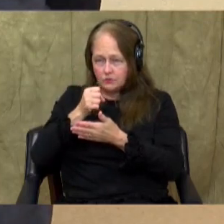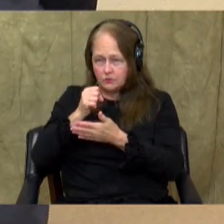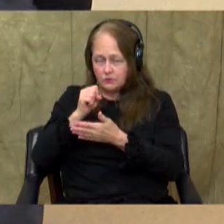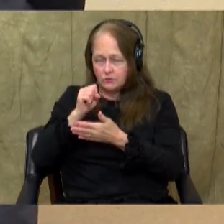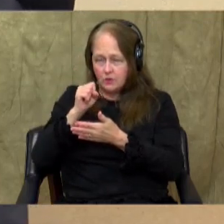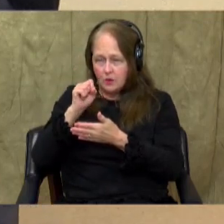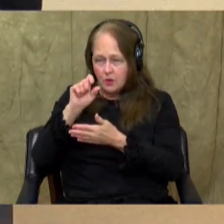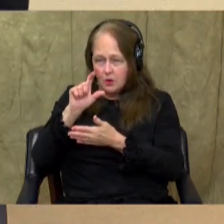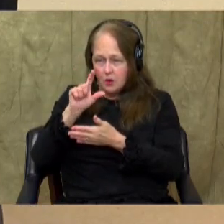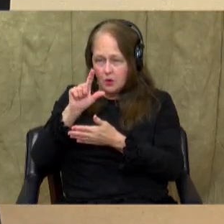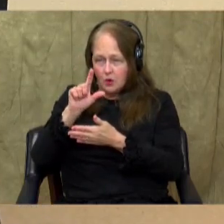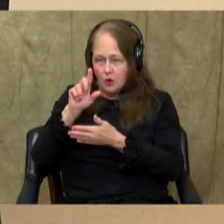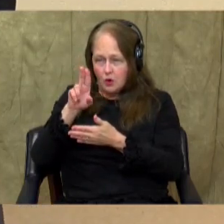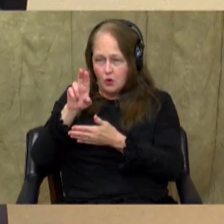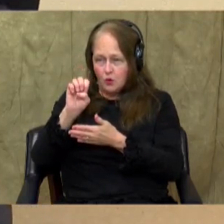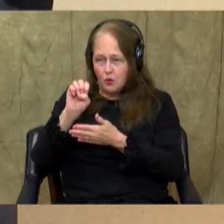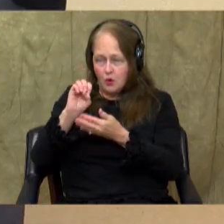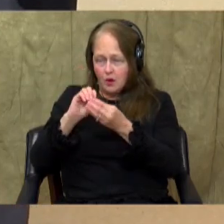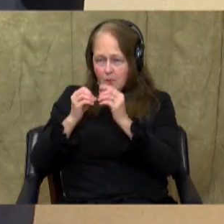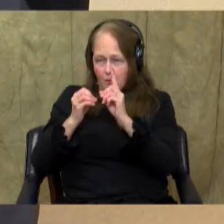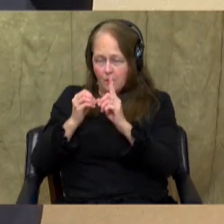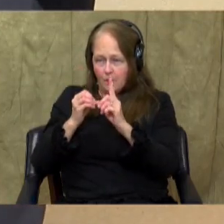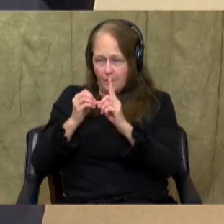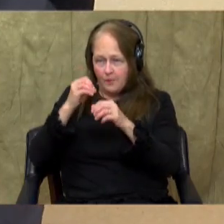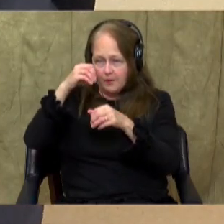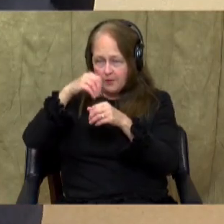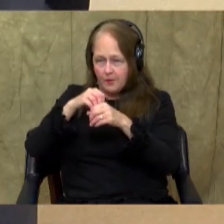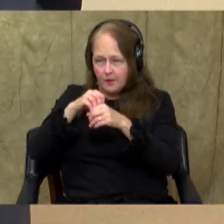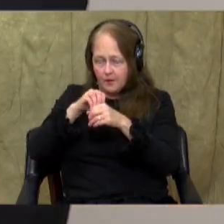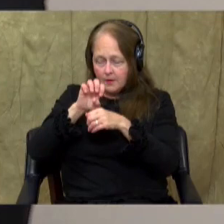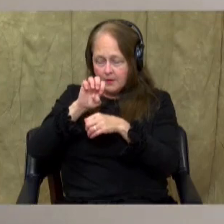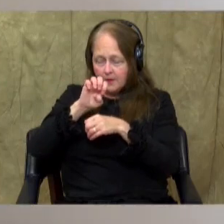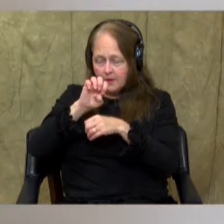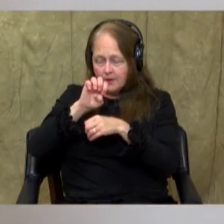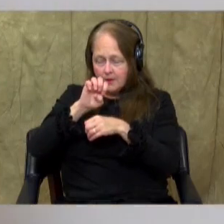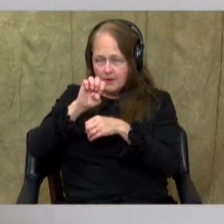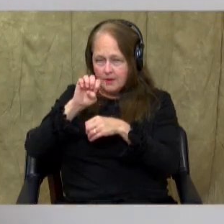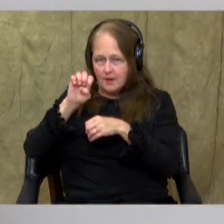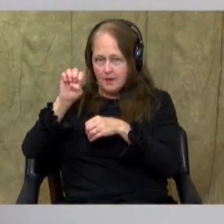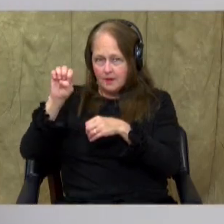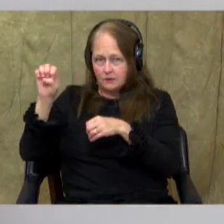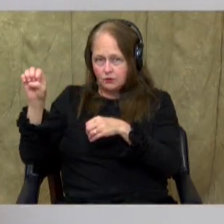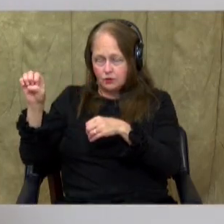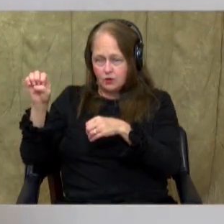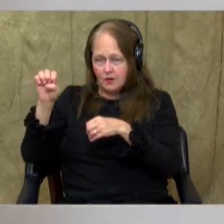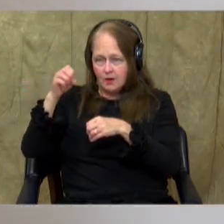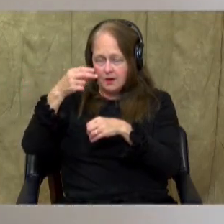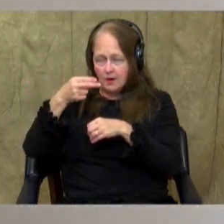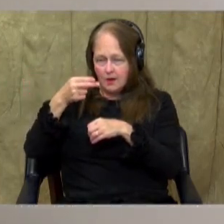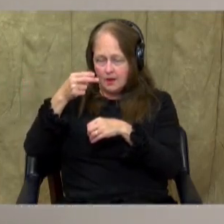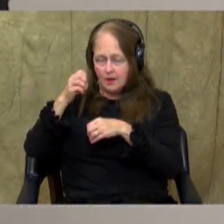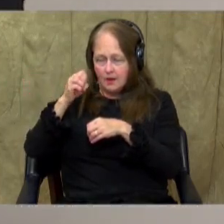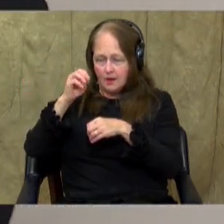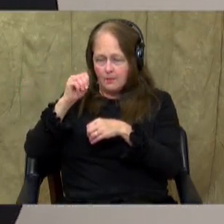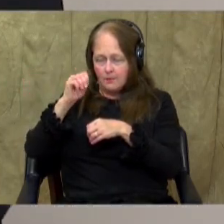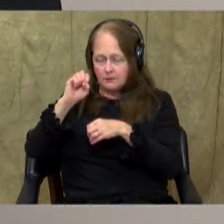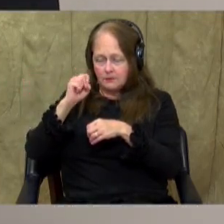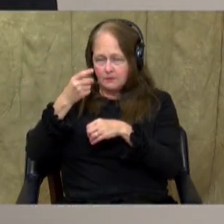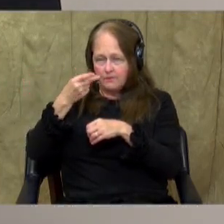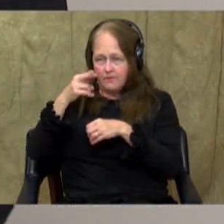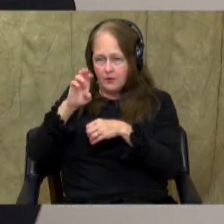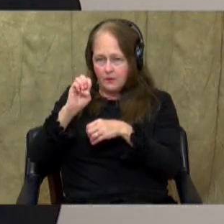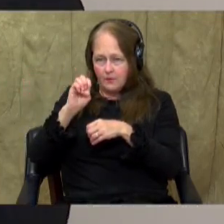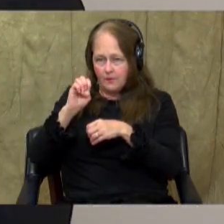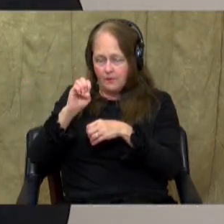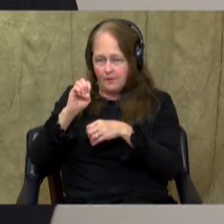clues as possible. So clue number 1, Connor says it's in the Eastern Hemisphere. So what does that mean for us? We know that